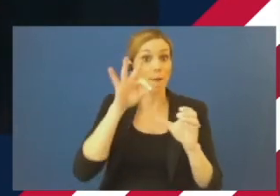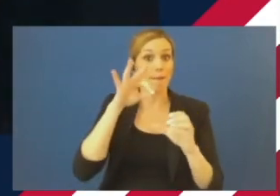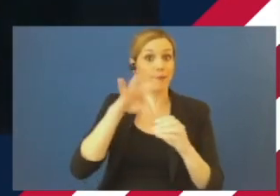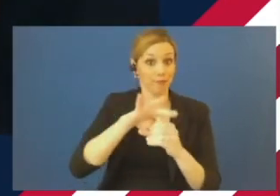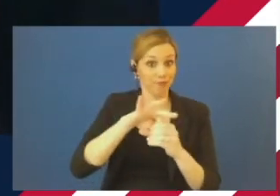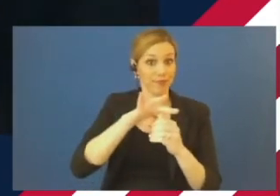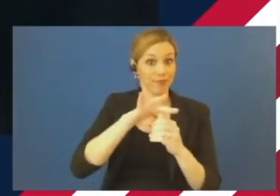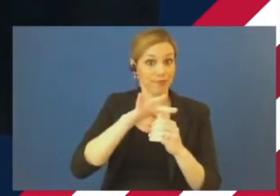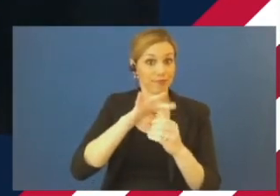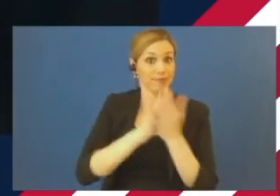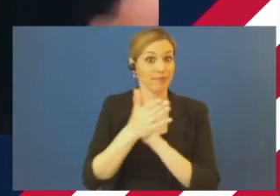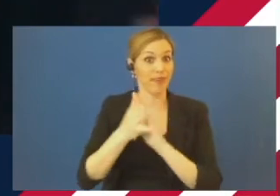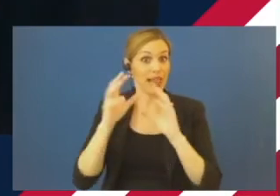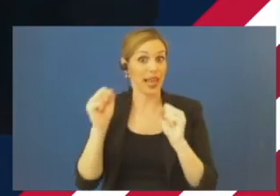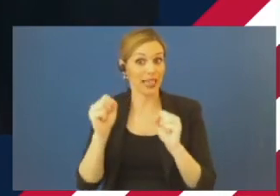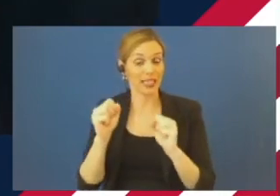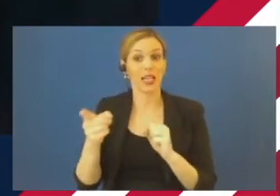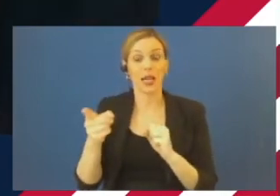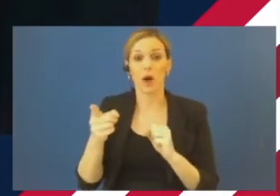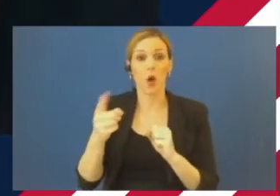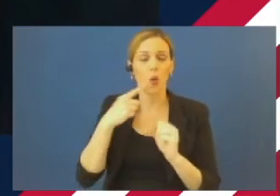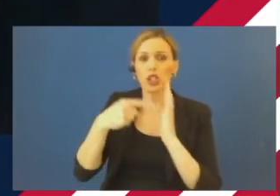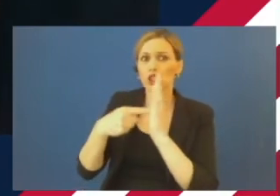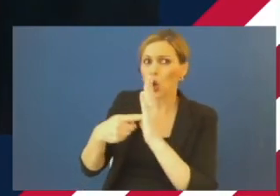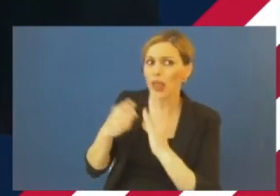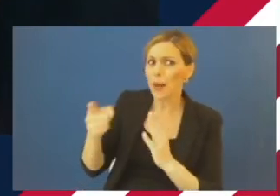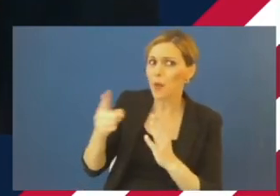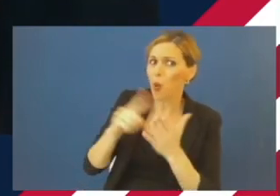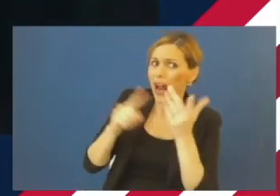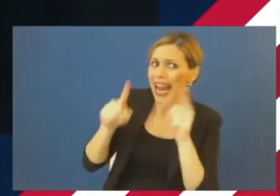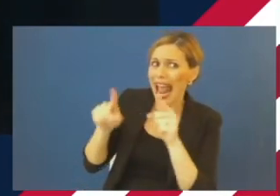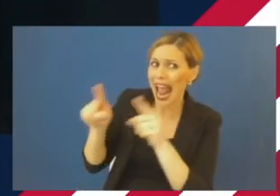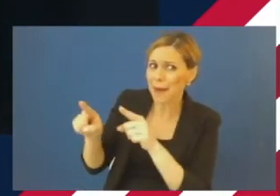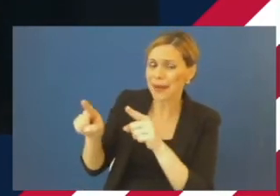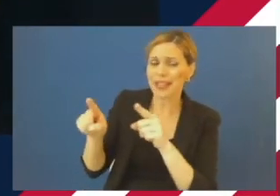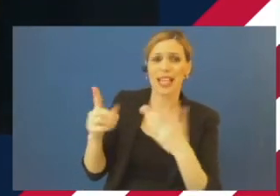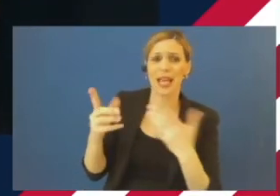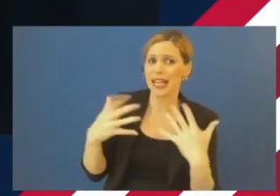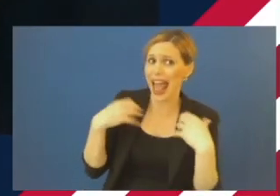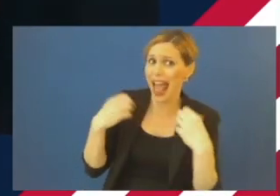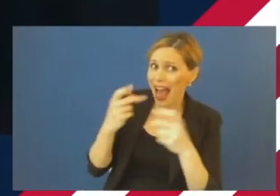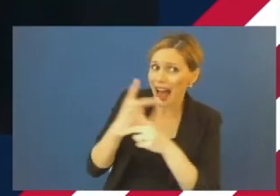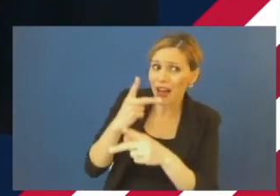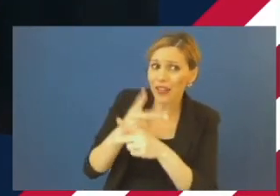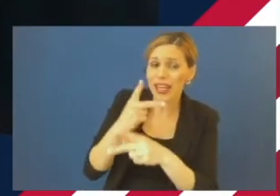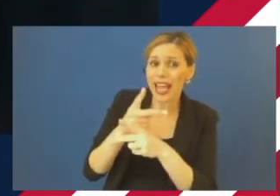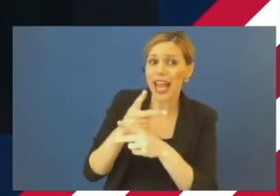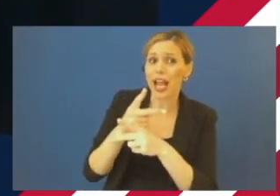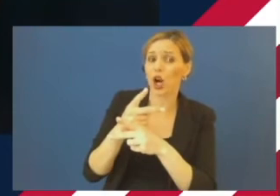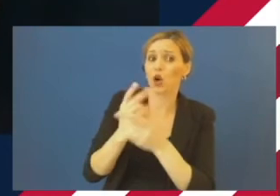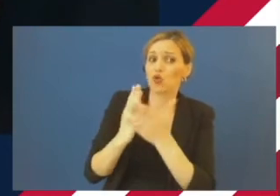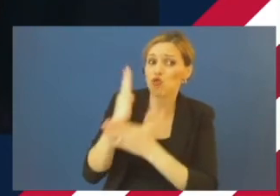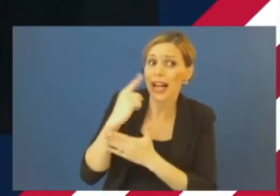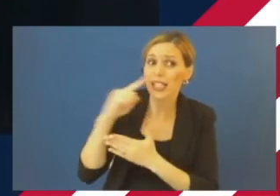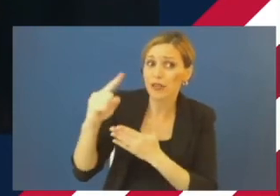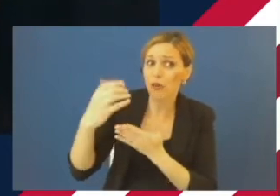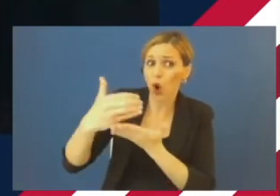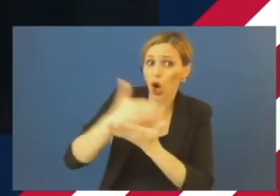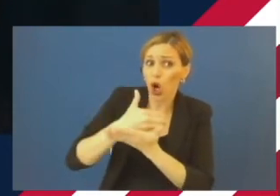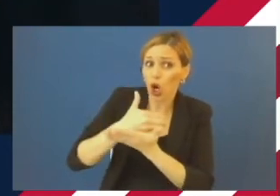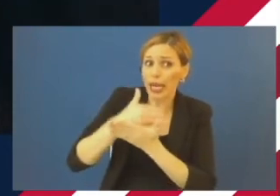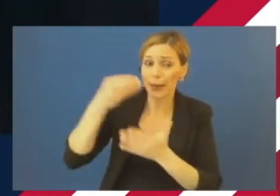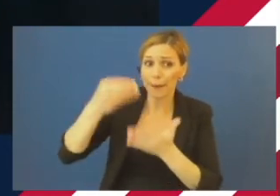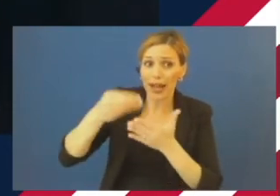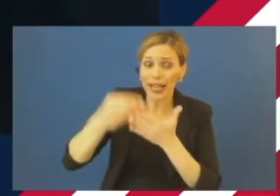wages and union rights and getting coal miners their health care and protecting the water and protecting people up in those